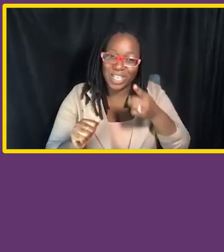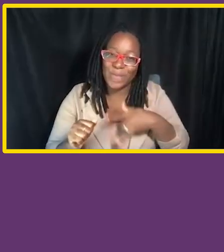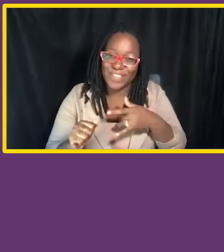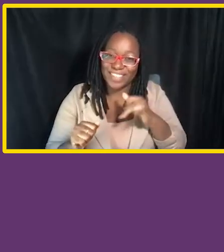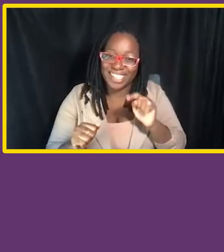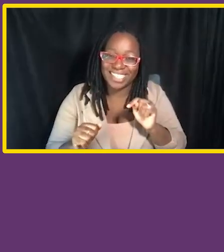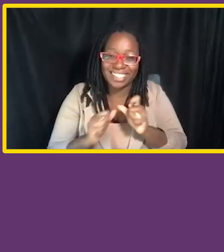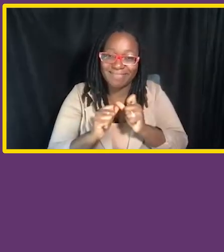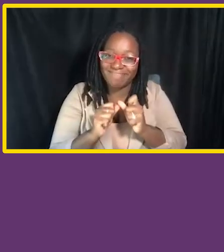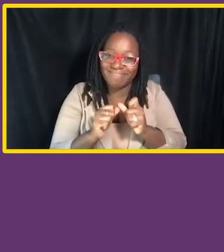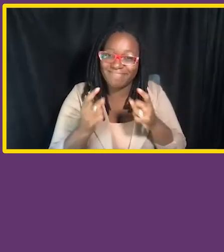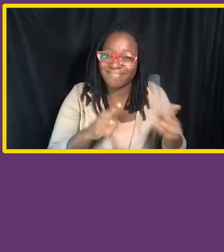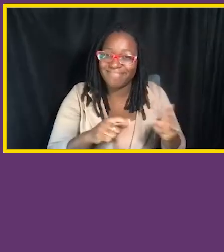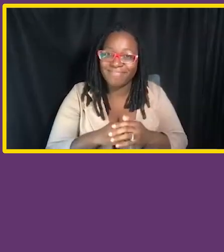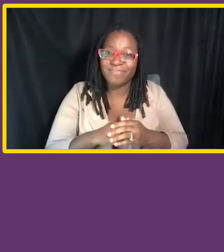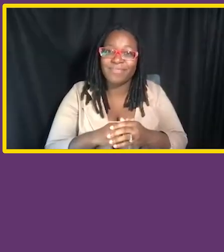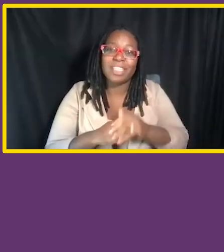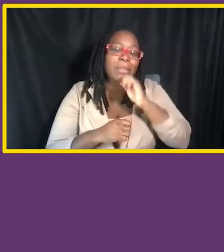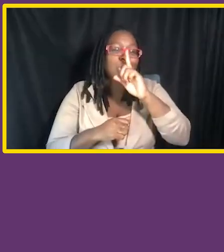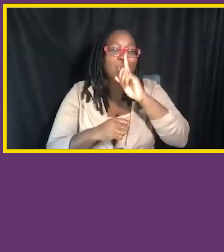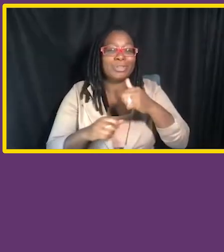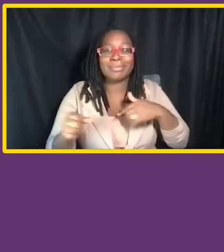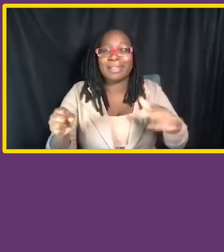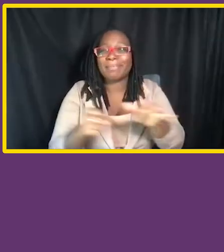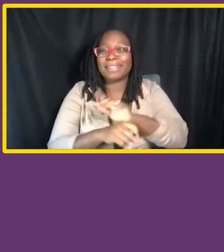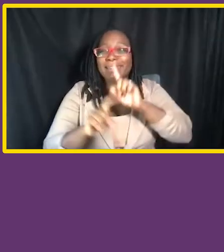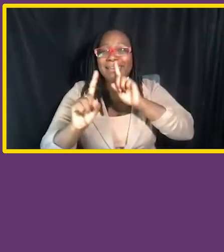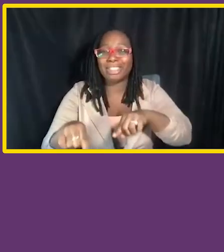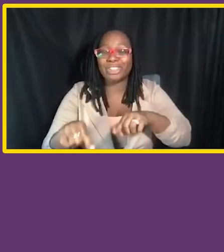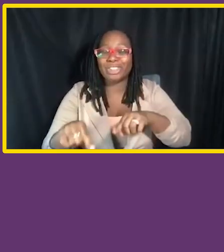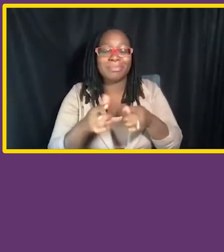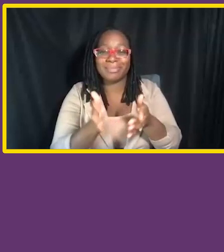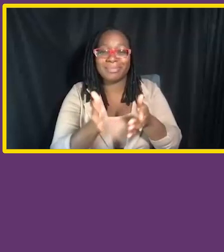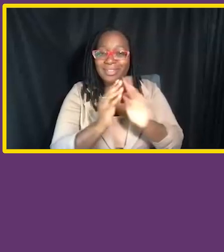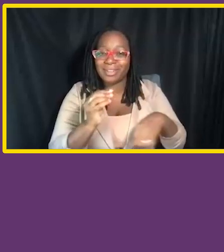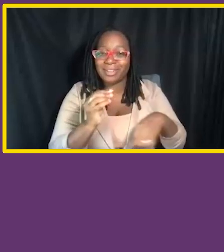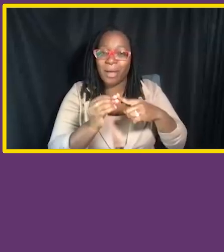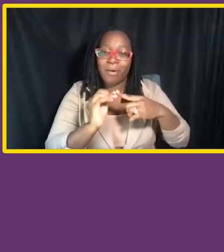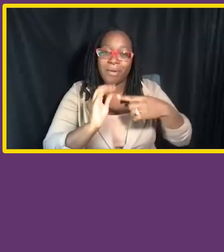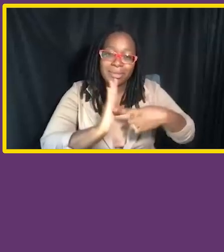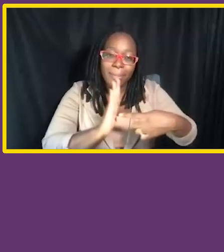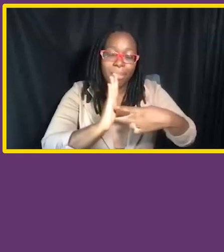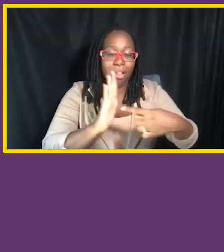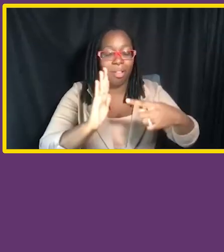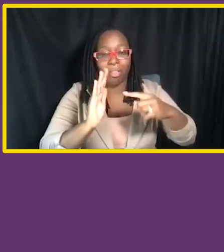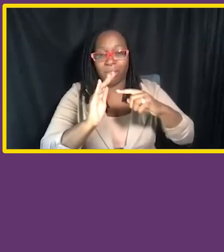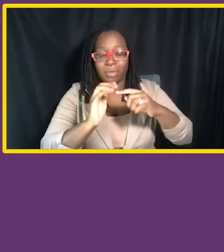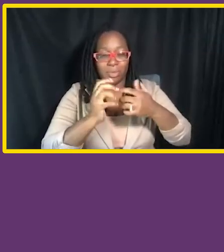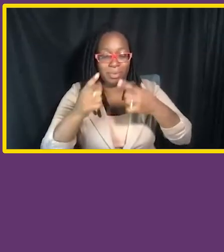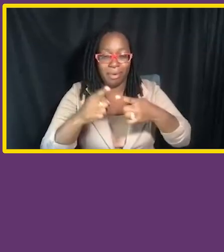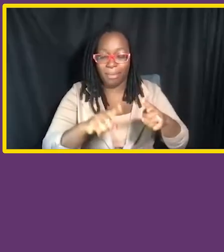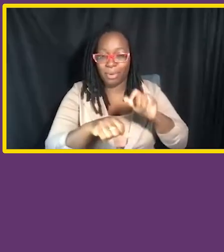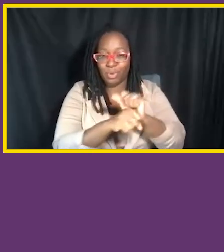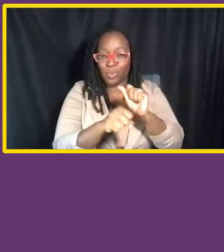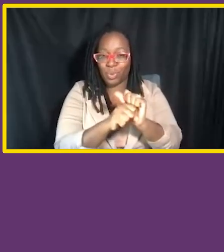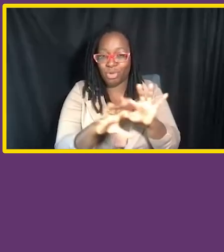But I think I didn't totally answer the question, Lindsay. You're asking about examples in the workplace. And I want to say, I